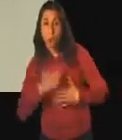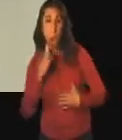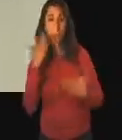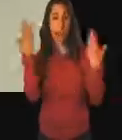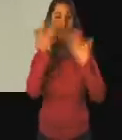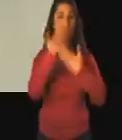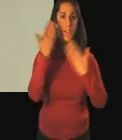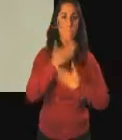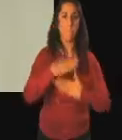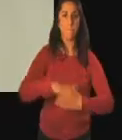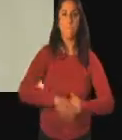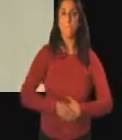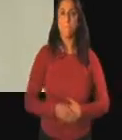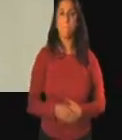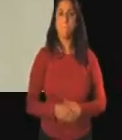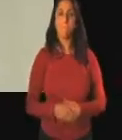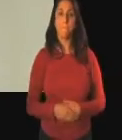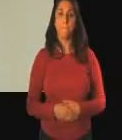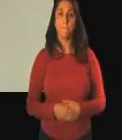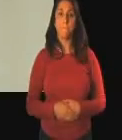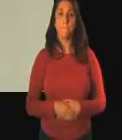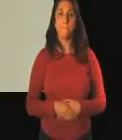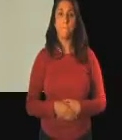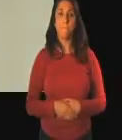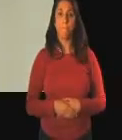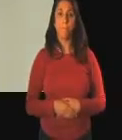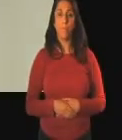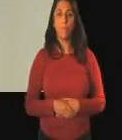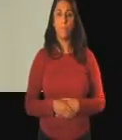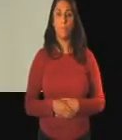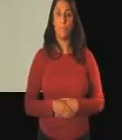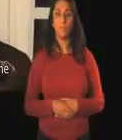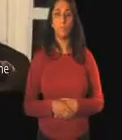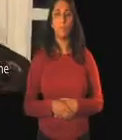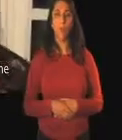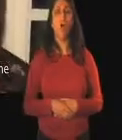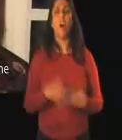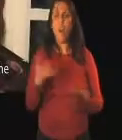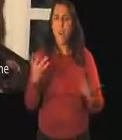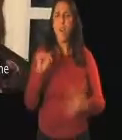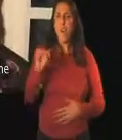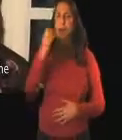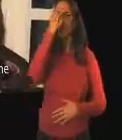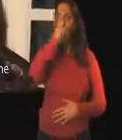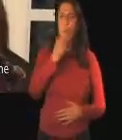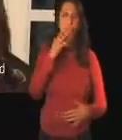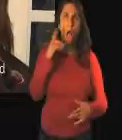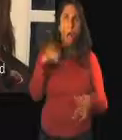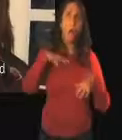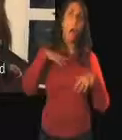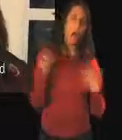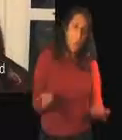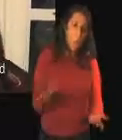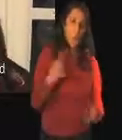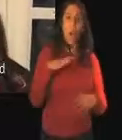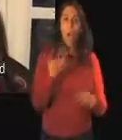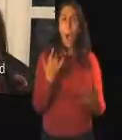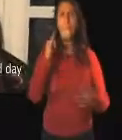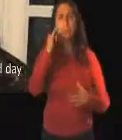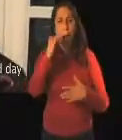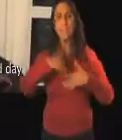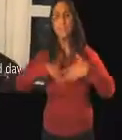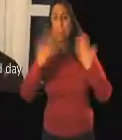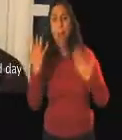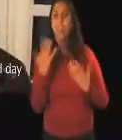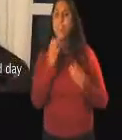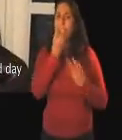concentrate so much and I'm not so tired at the end of the day. And you see that in her face, she doesn't look so exhausted